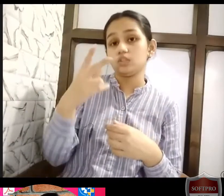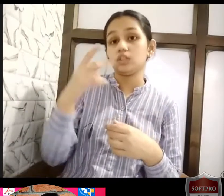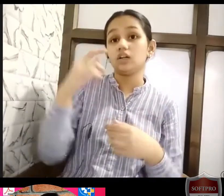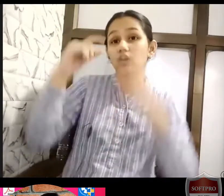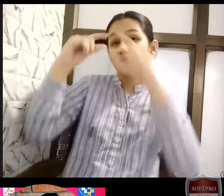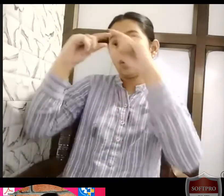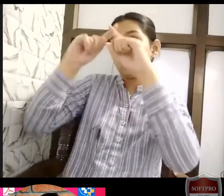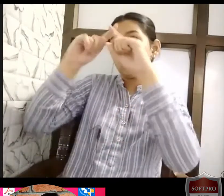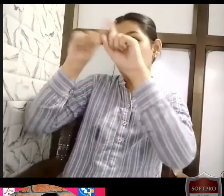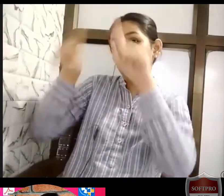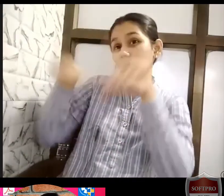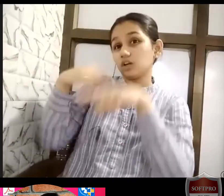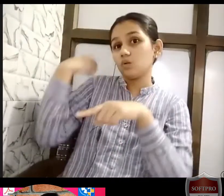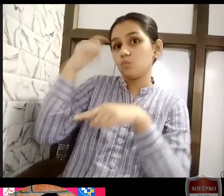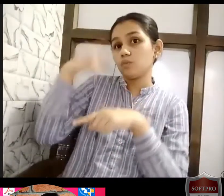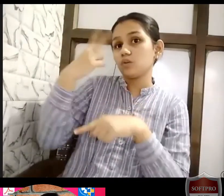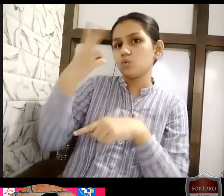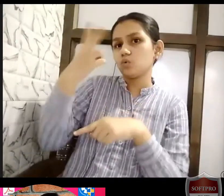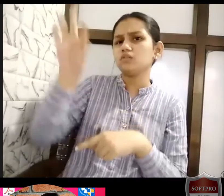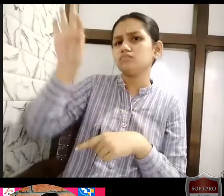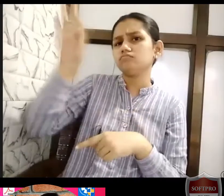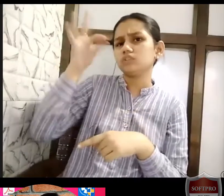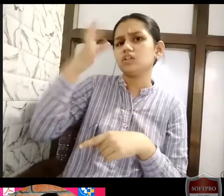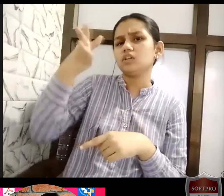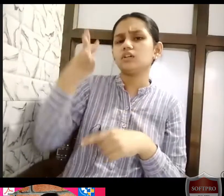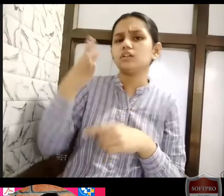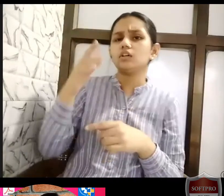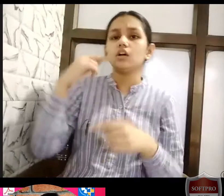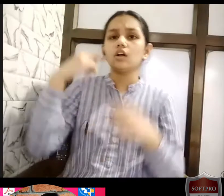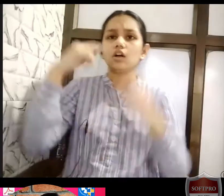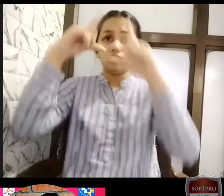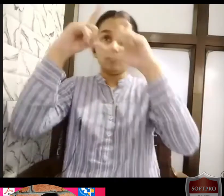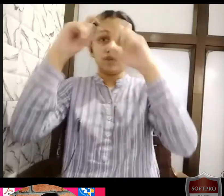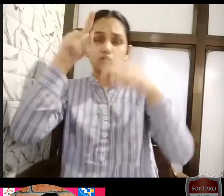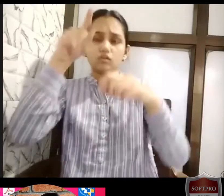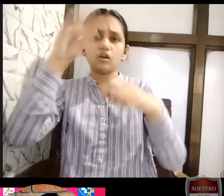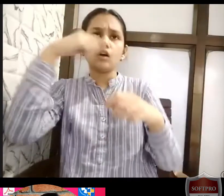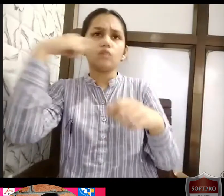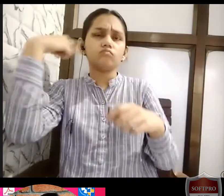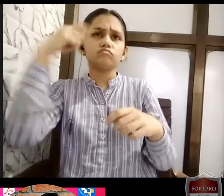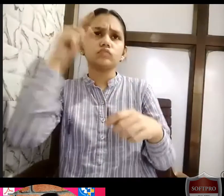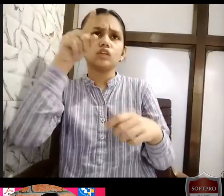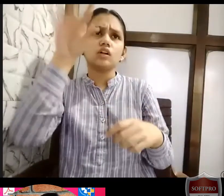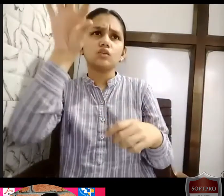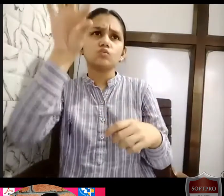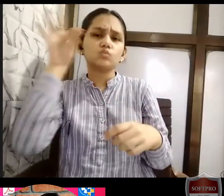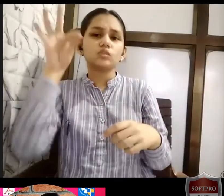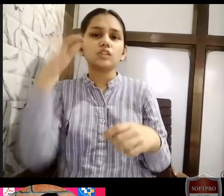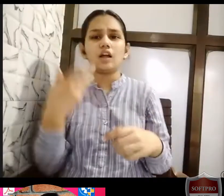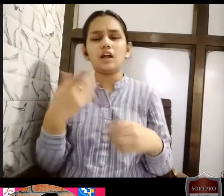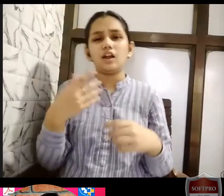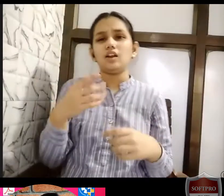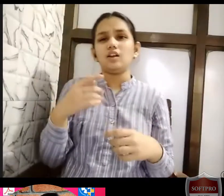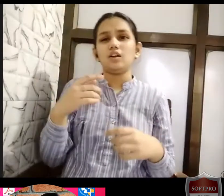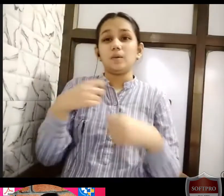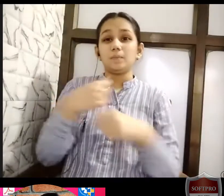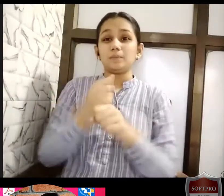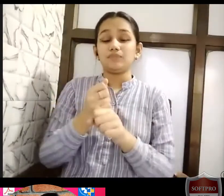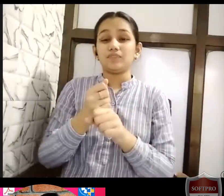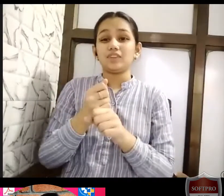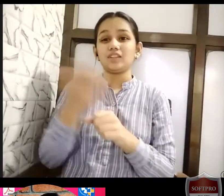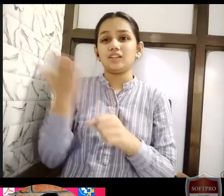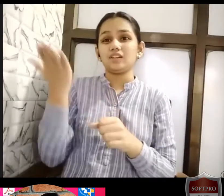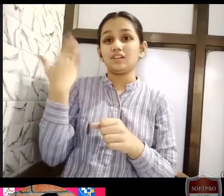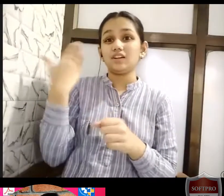When I click on video, I can either do video from here or if you tell me, know, madam, I had made that card. Can I